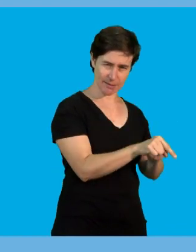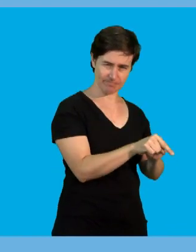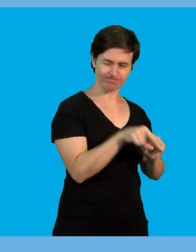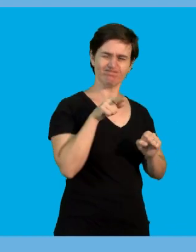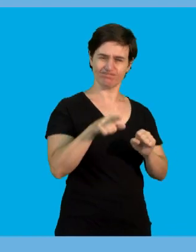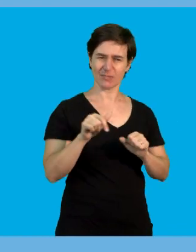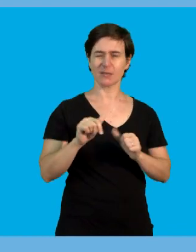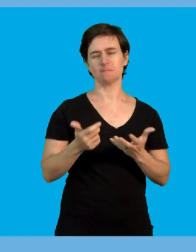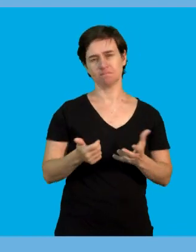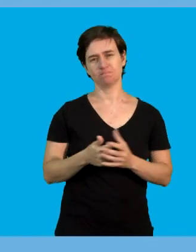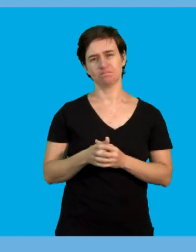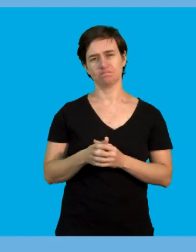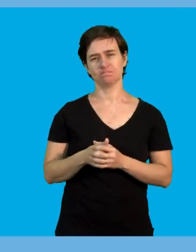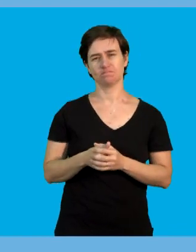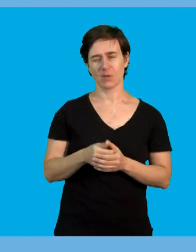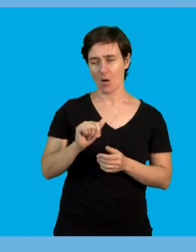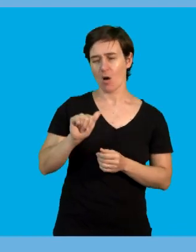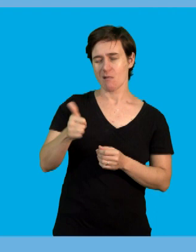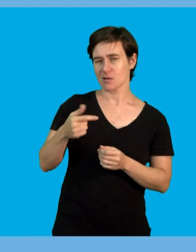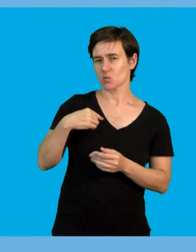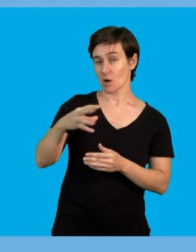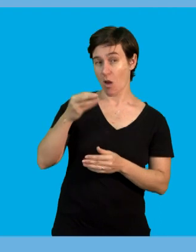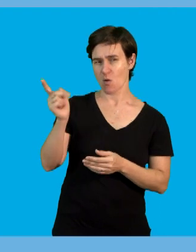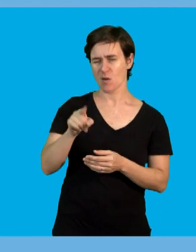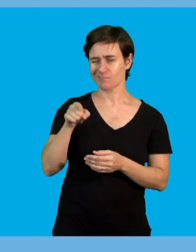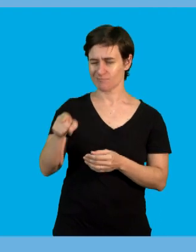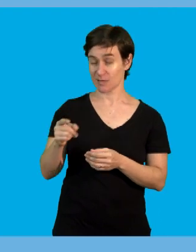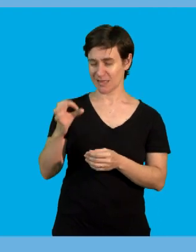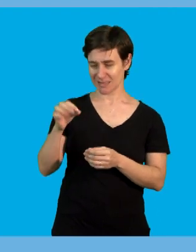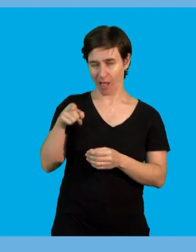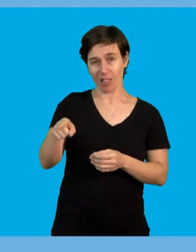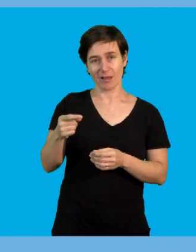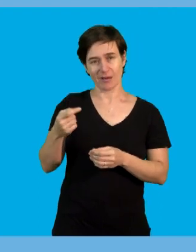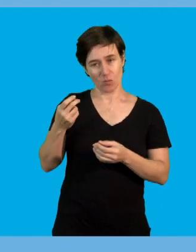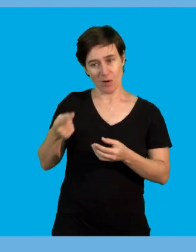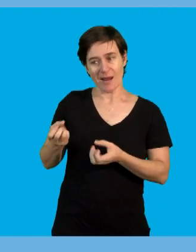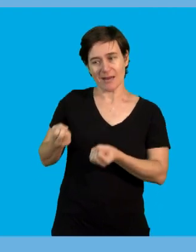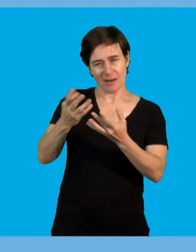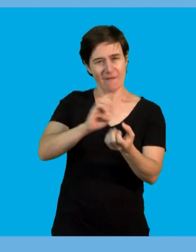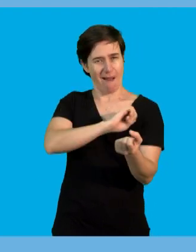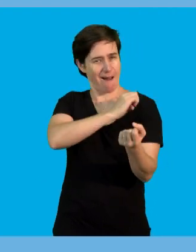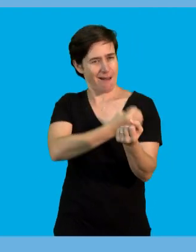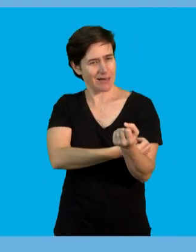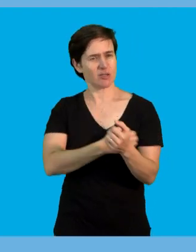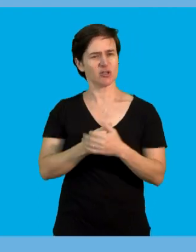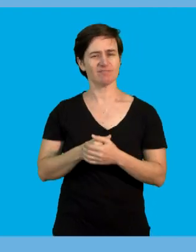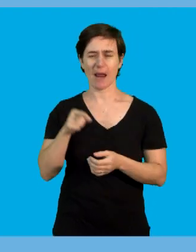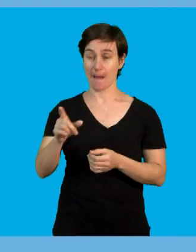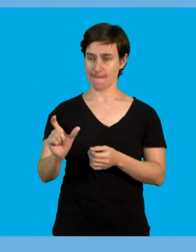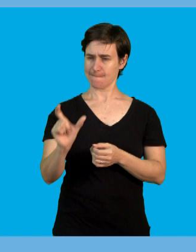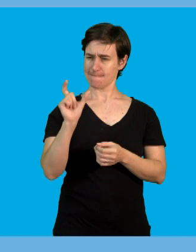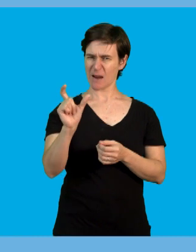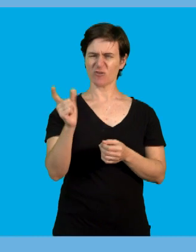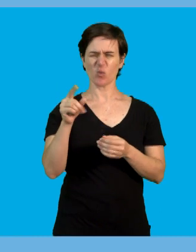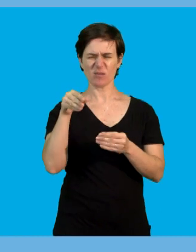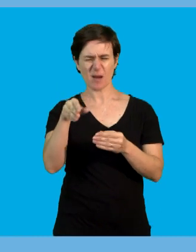at a cell as a chemical system. We further then went on to look at a cell as a source of electricity, and then looked at a battery